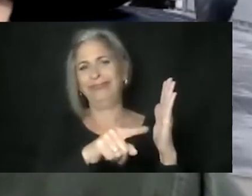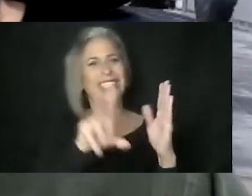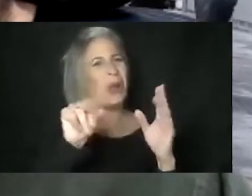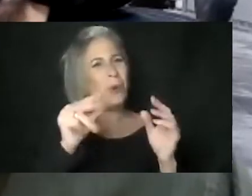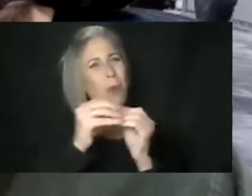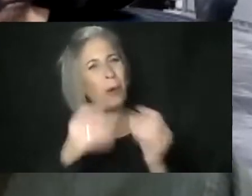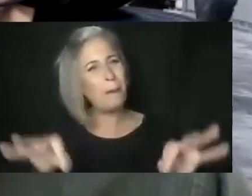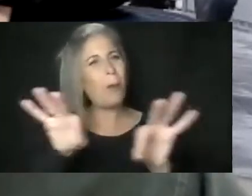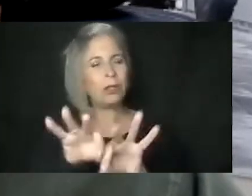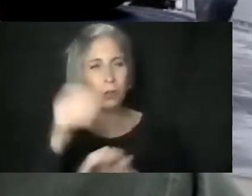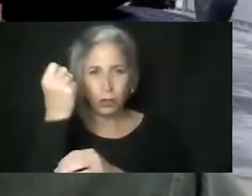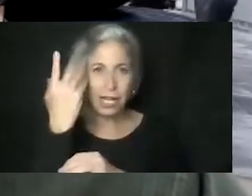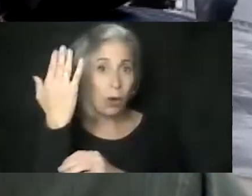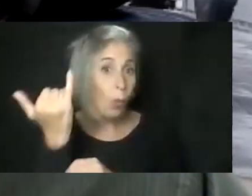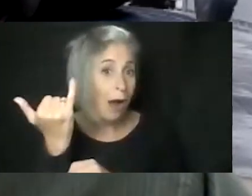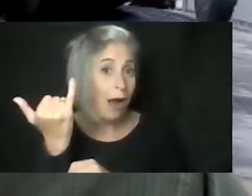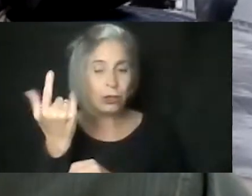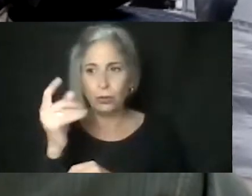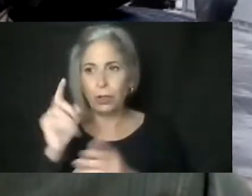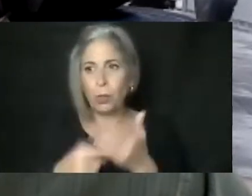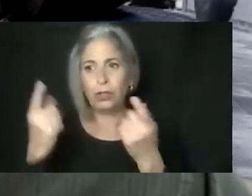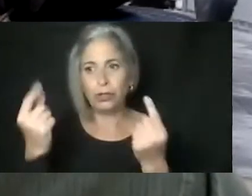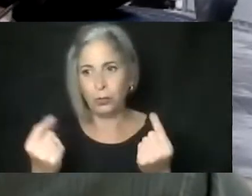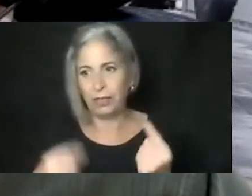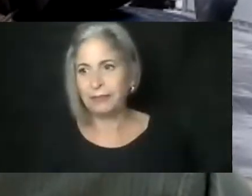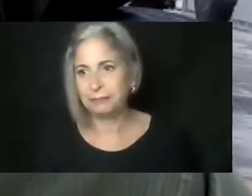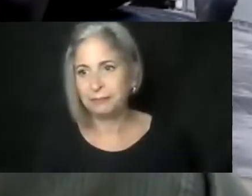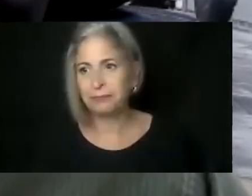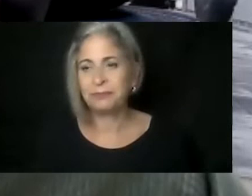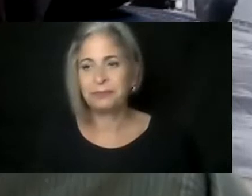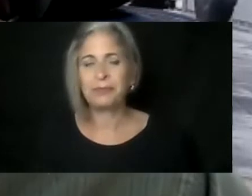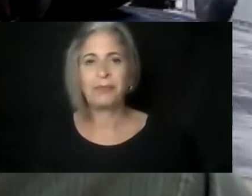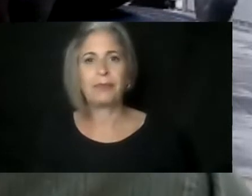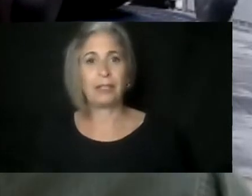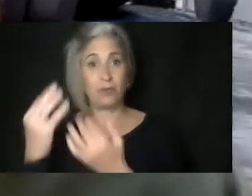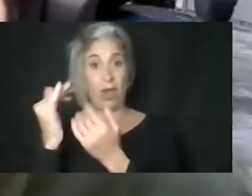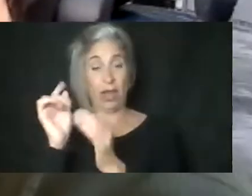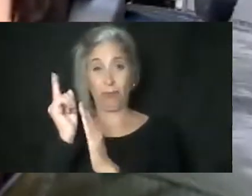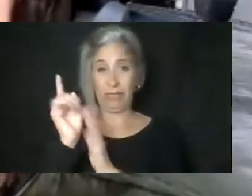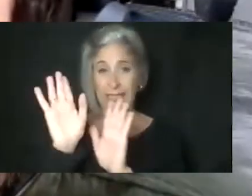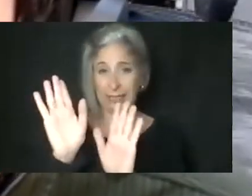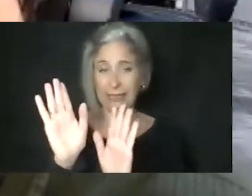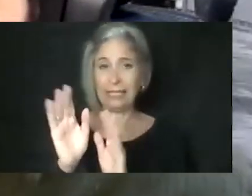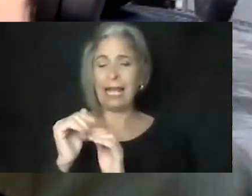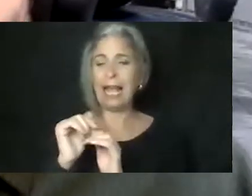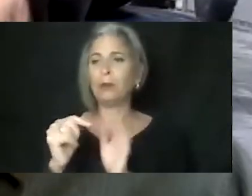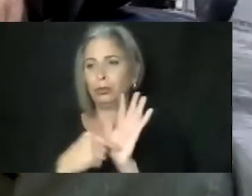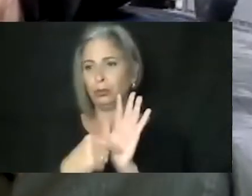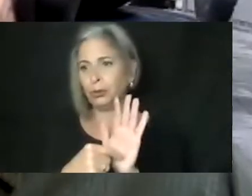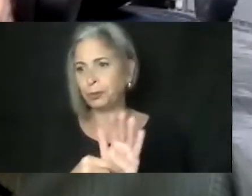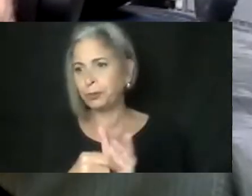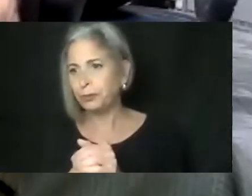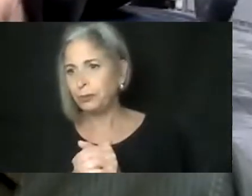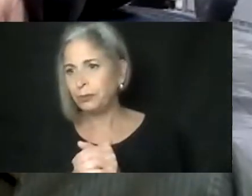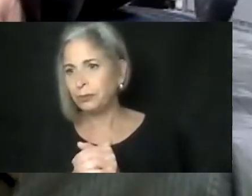than that, and to understand why they're doing what they're doing. So if you give me just a little minute here, let me see